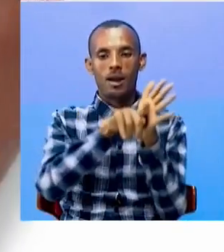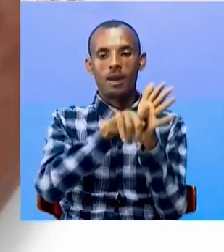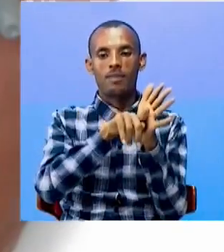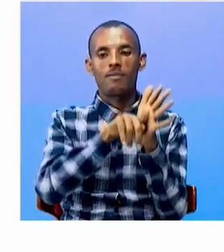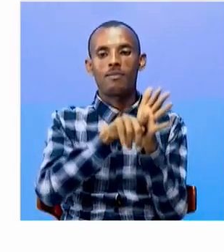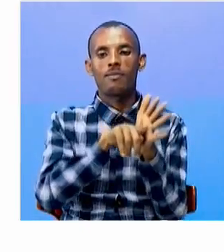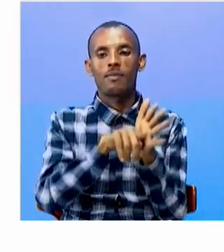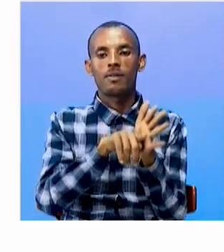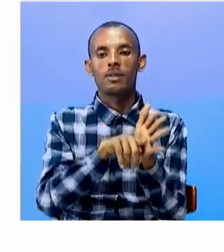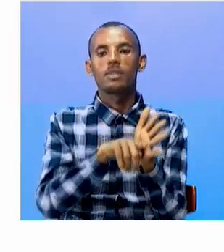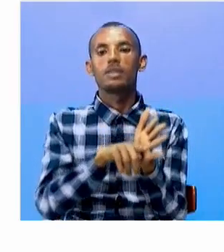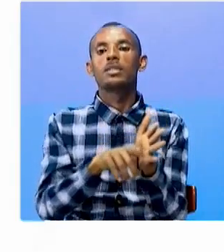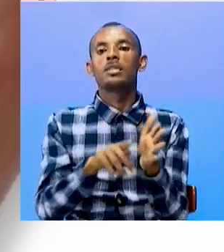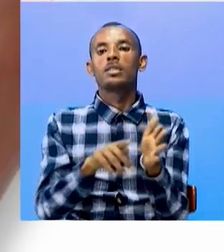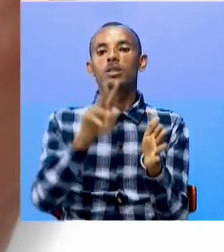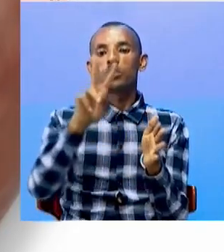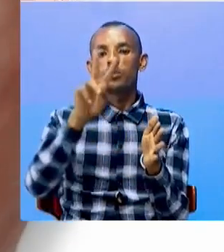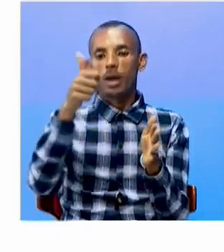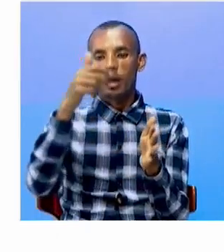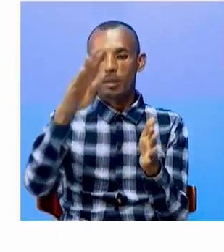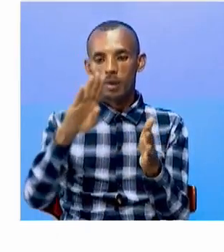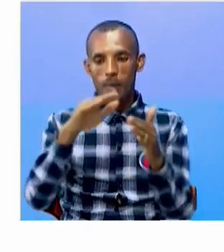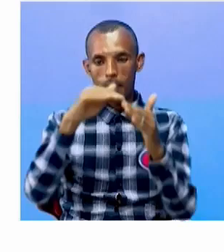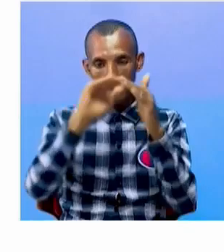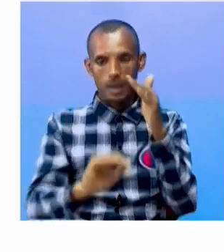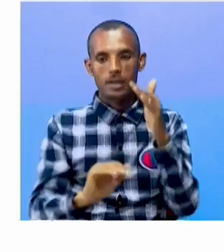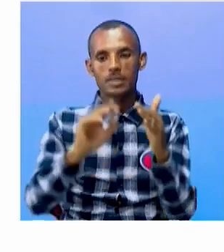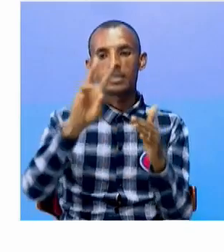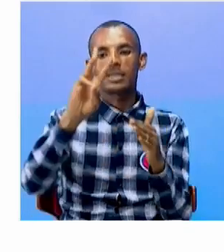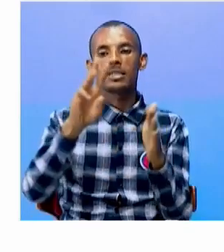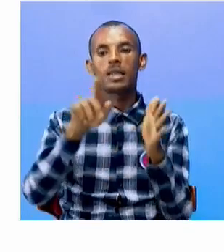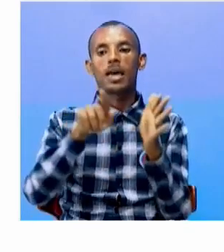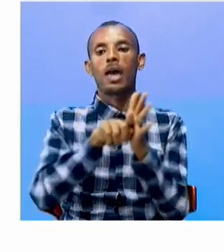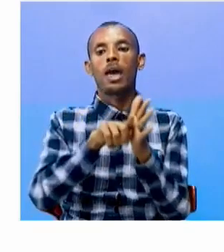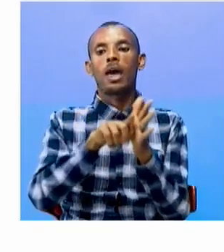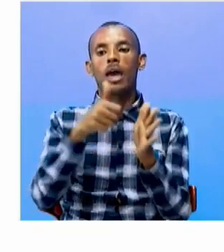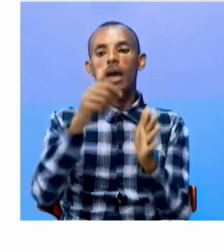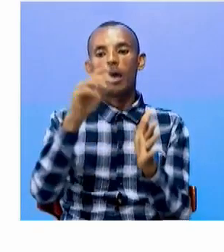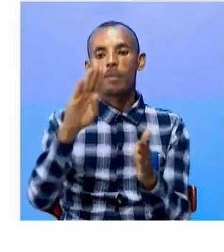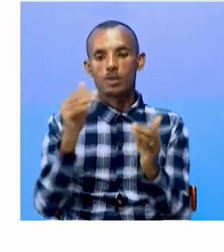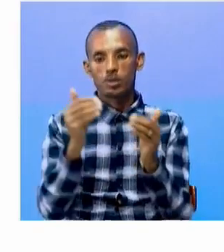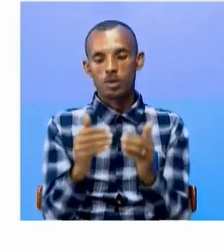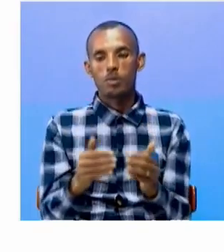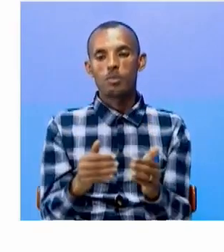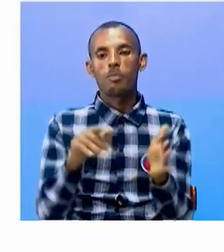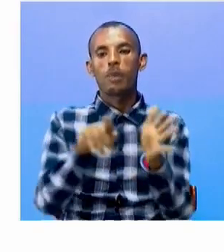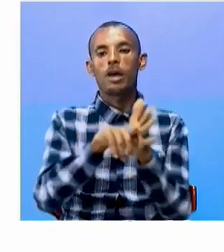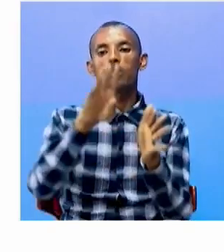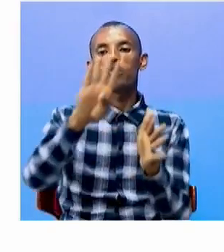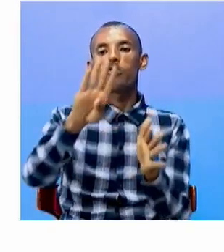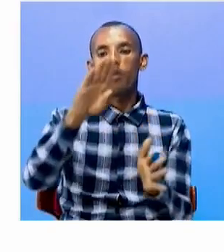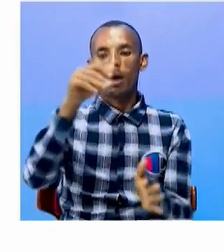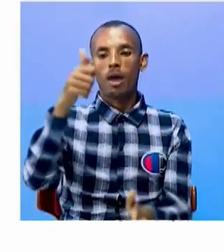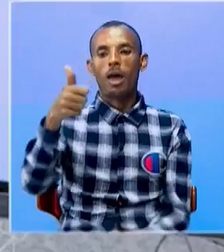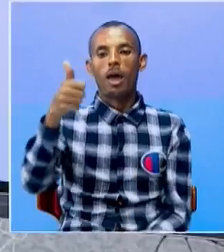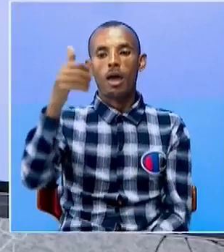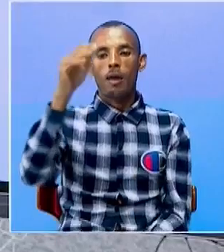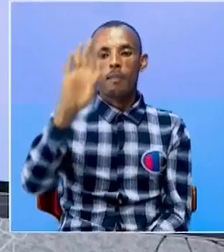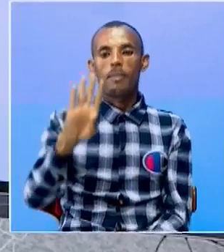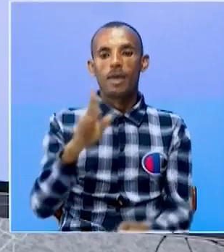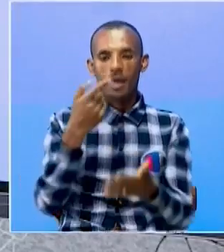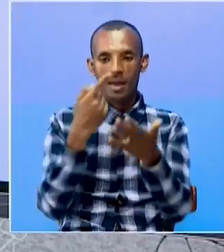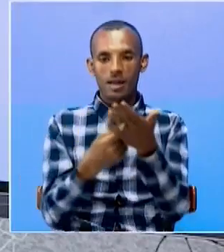4. Therefore, 2AB minus 6AB is this, minus 4AB. Again